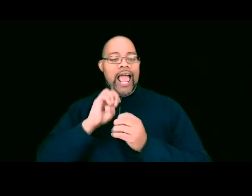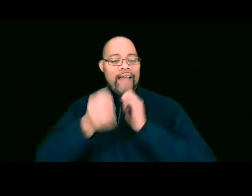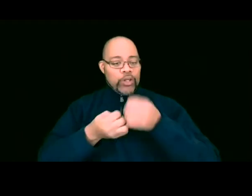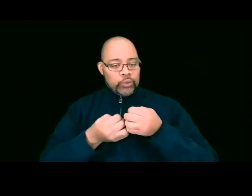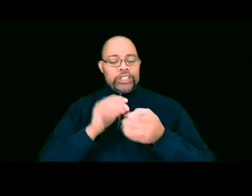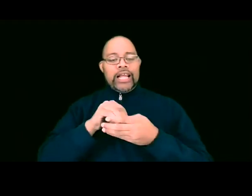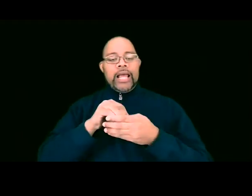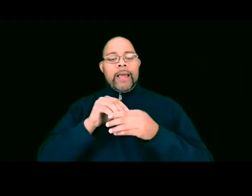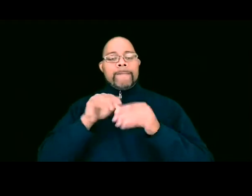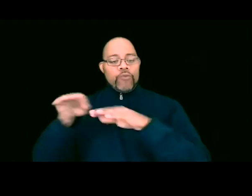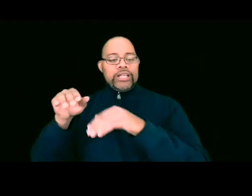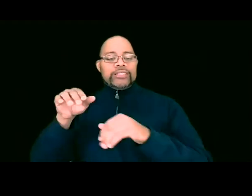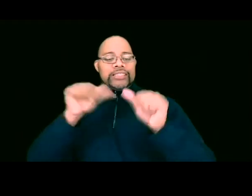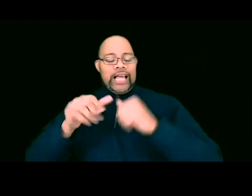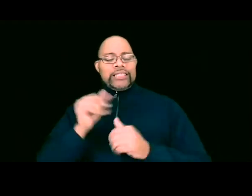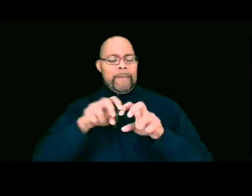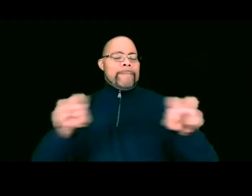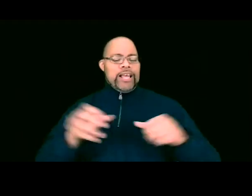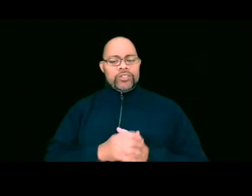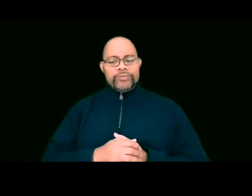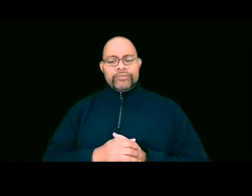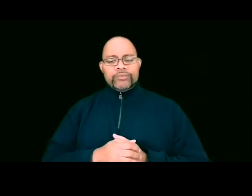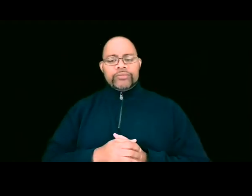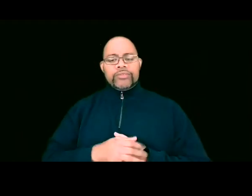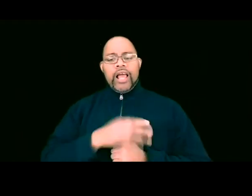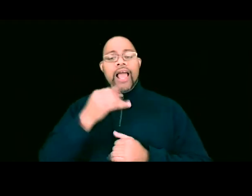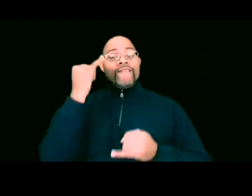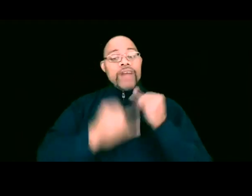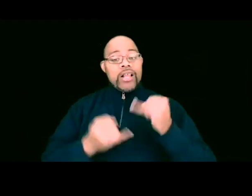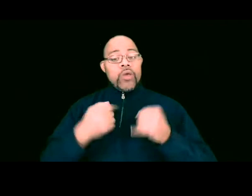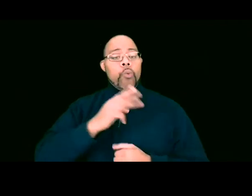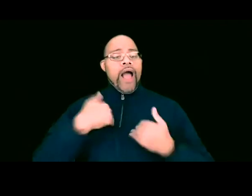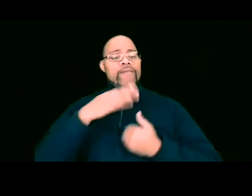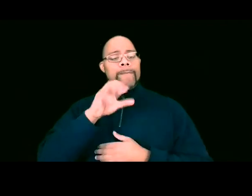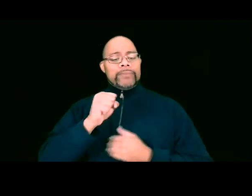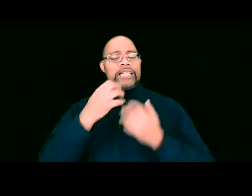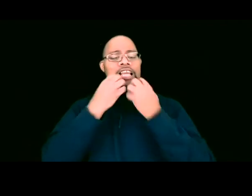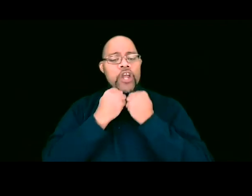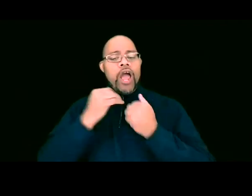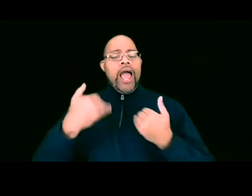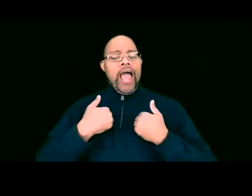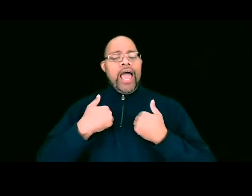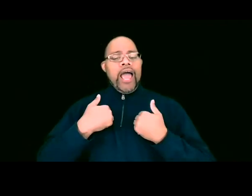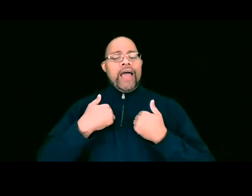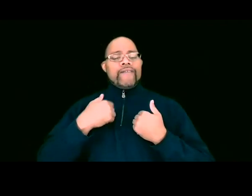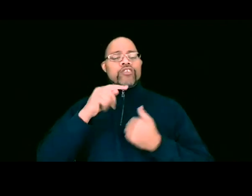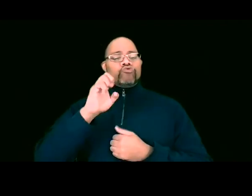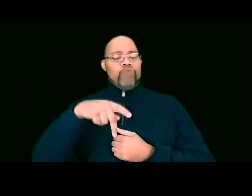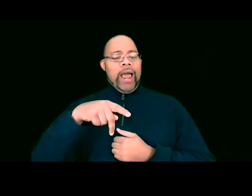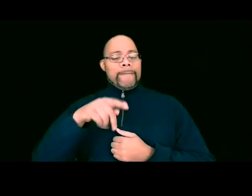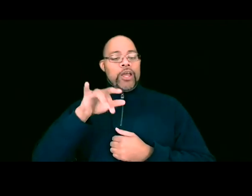It will be a panel. And finally, we will have our BIMS Care, and we will have a trap yoga